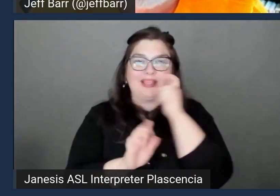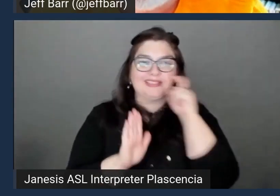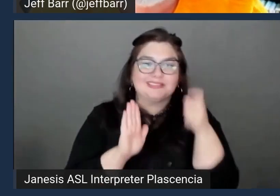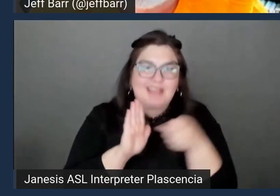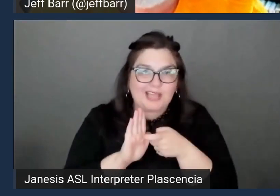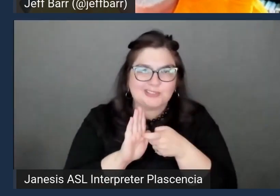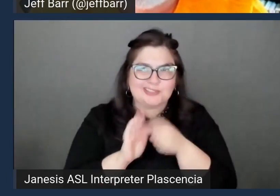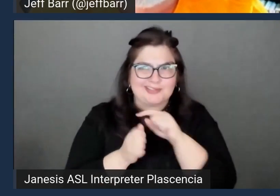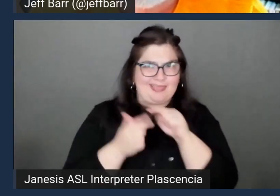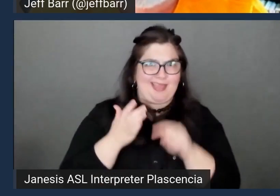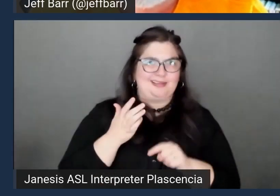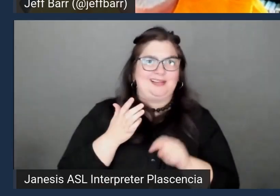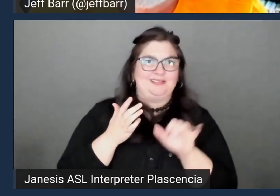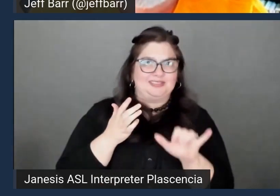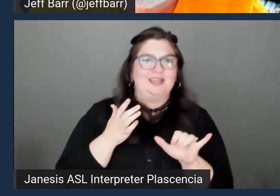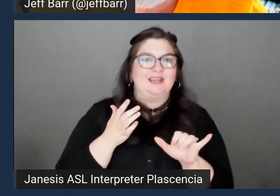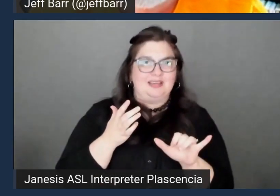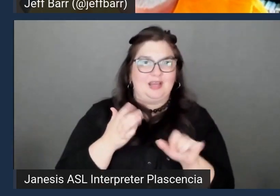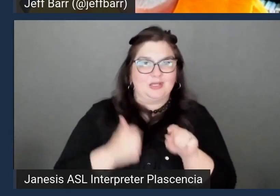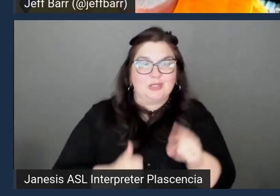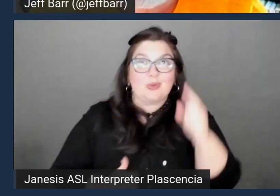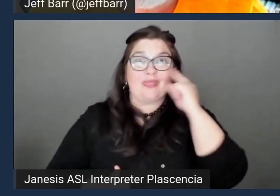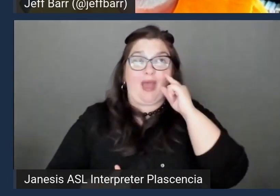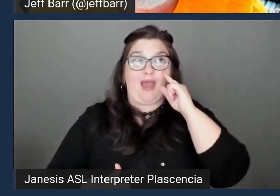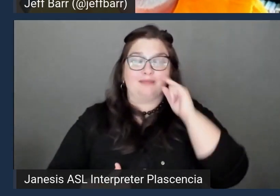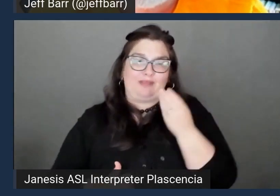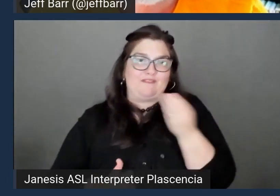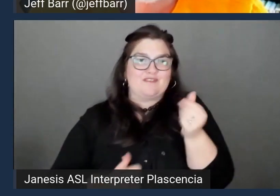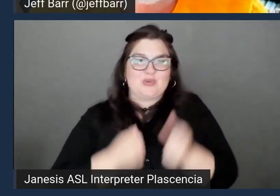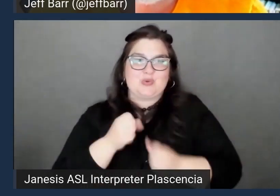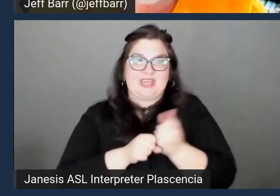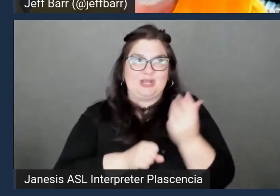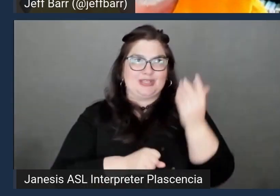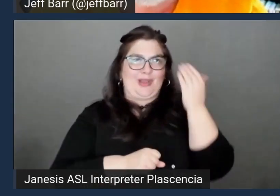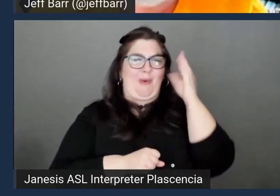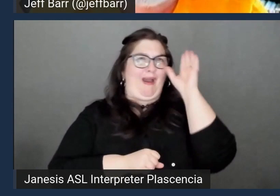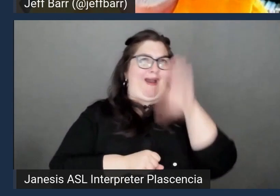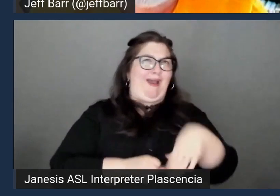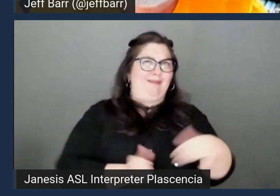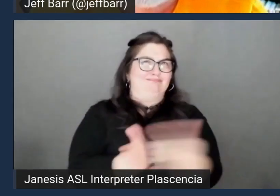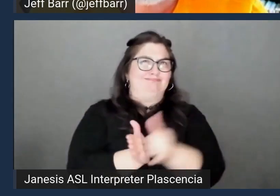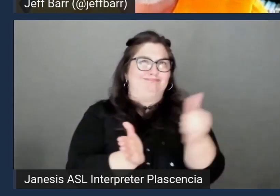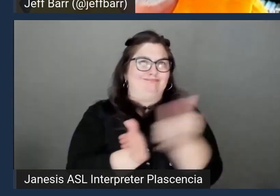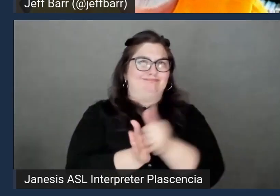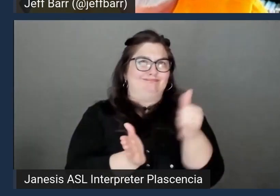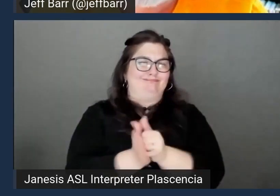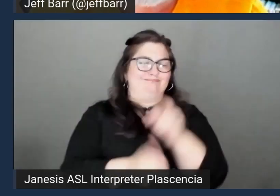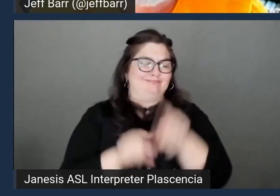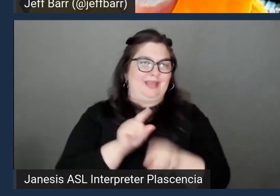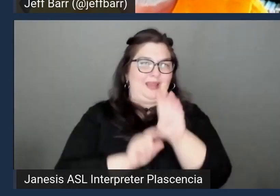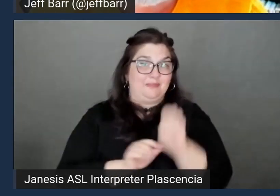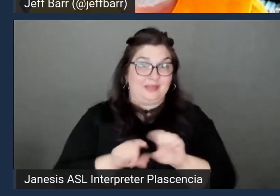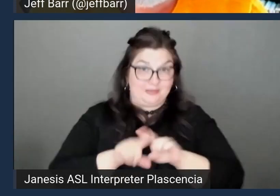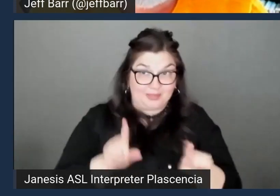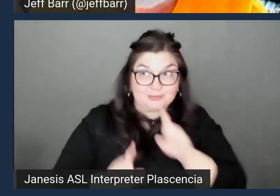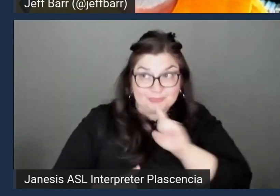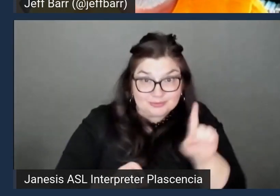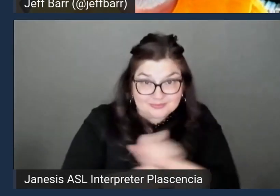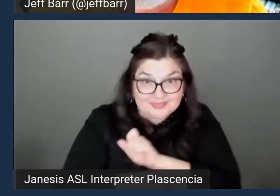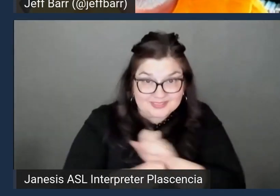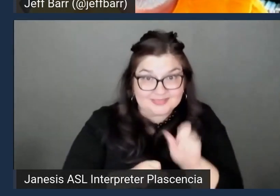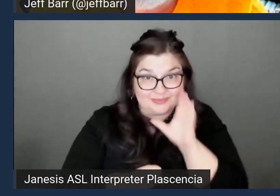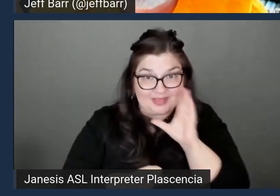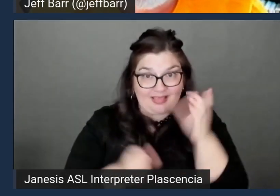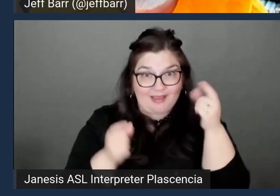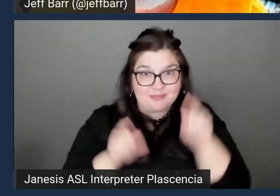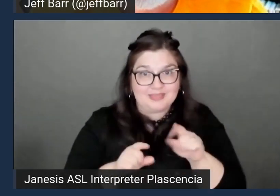that felt like science fiction a few years ago is going to be in the open source soon enough. So we're pushing on that, but also all of the